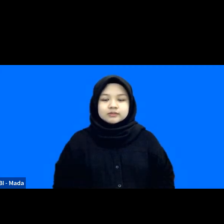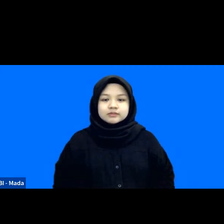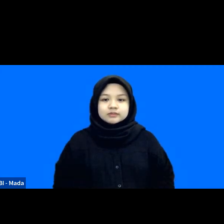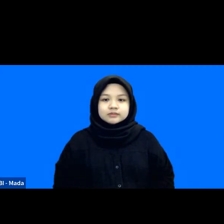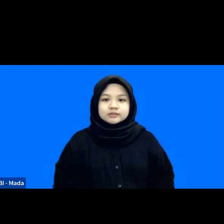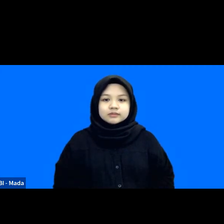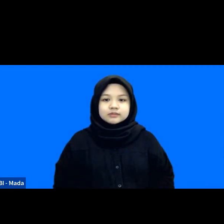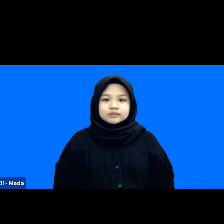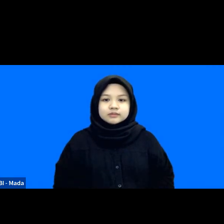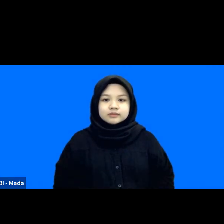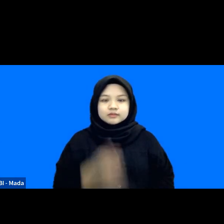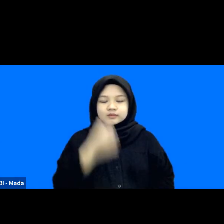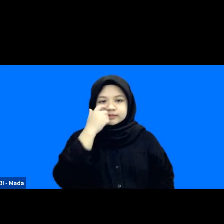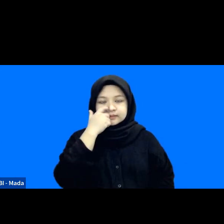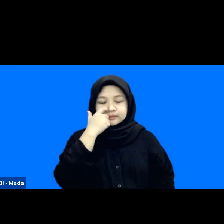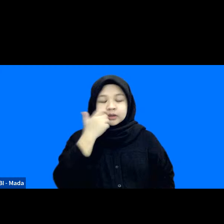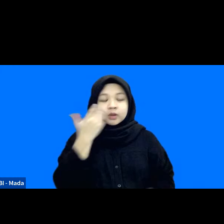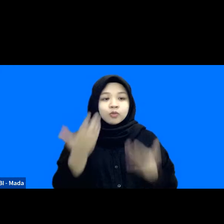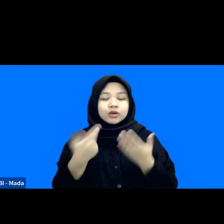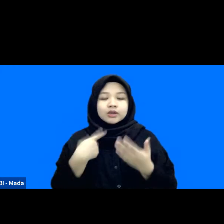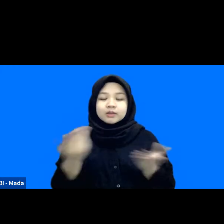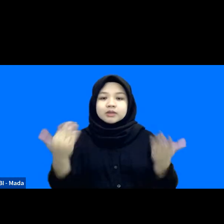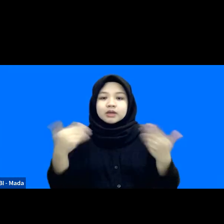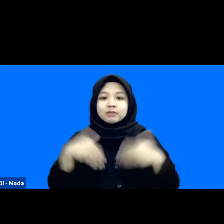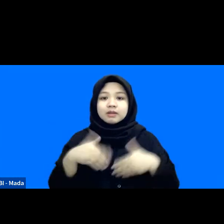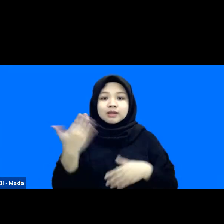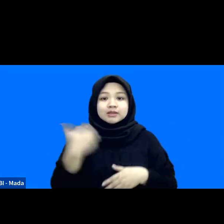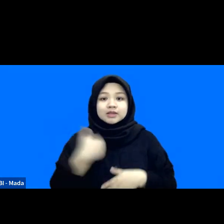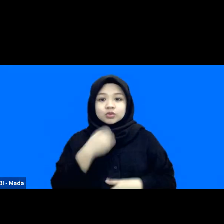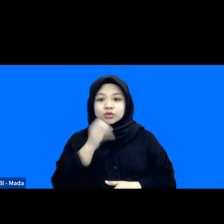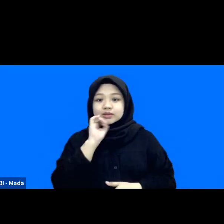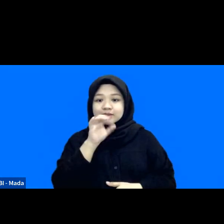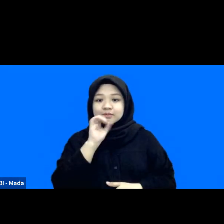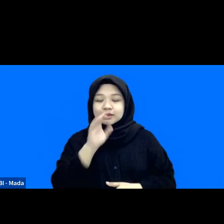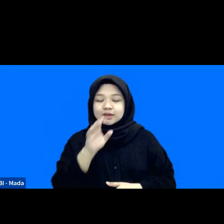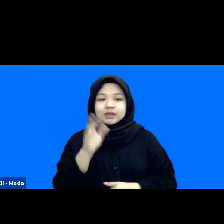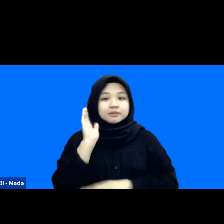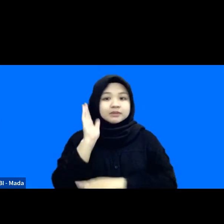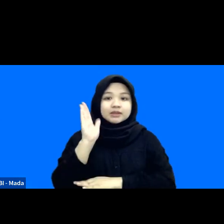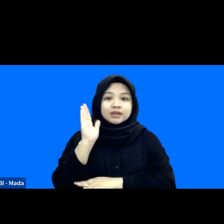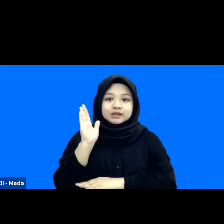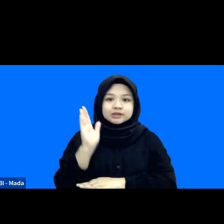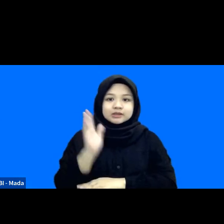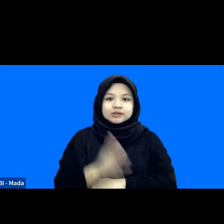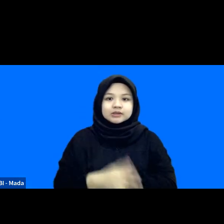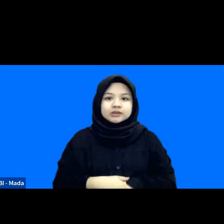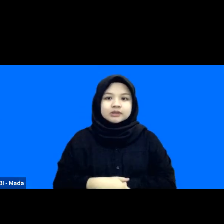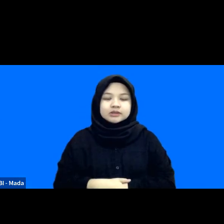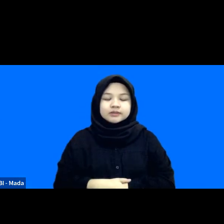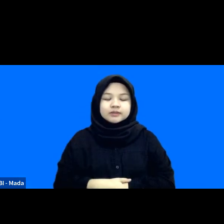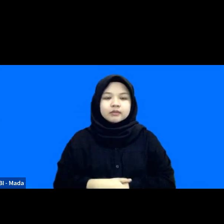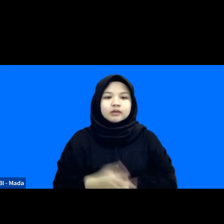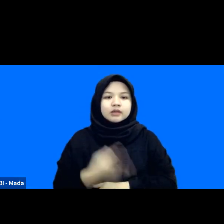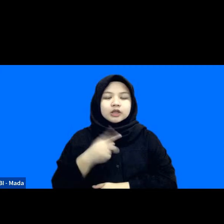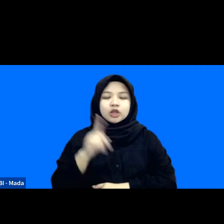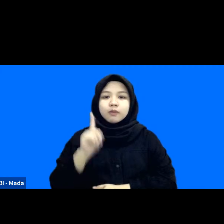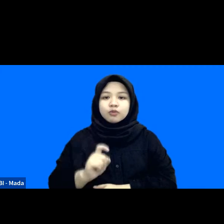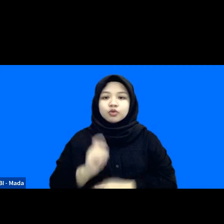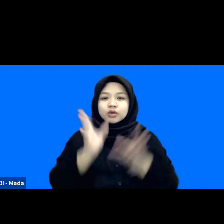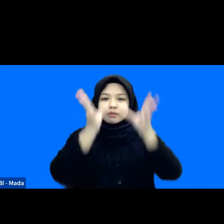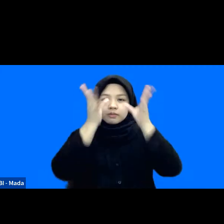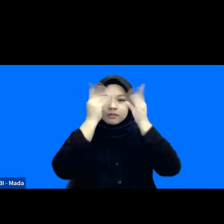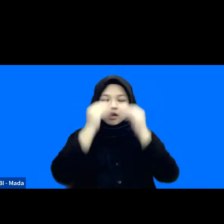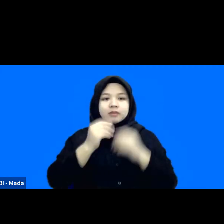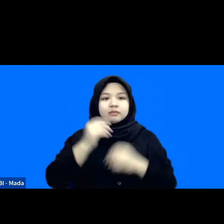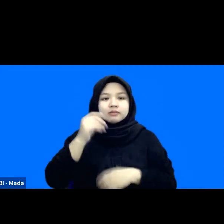to some of the points that I've mentioned earlier in my presentation, to understand the learners that we are trying to reach before